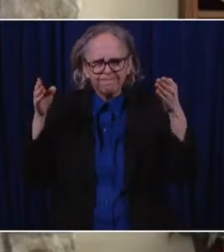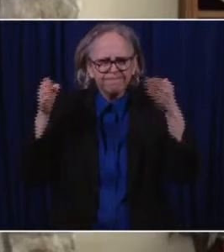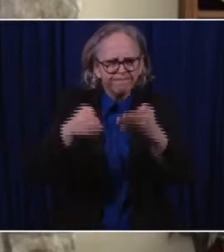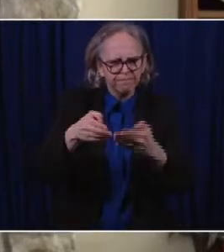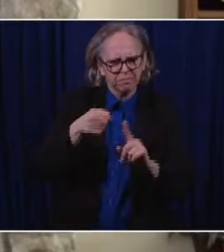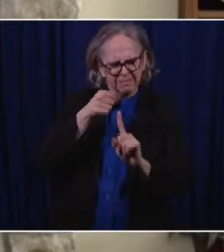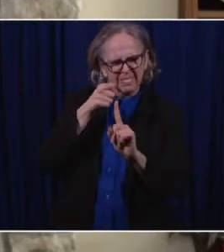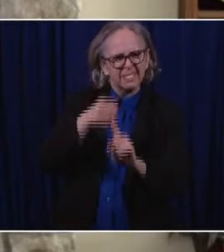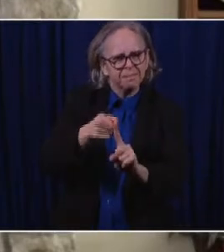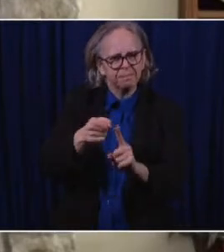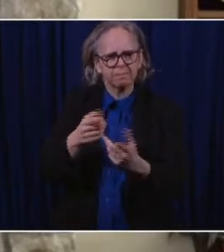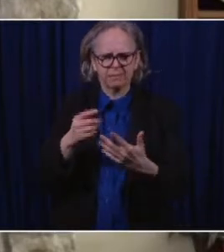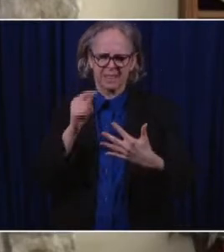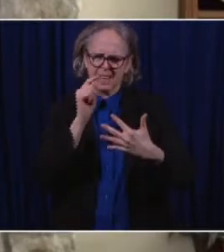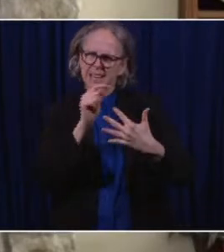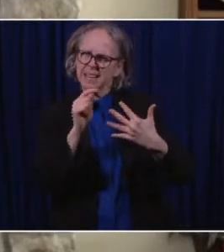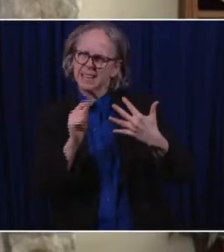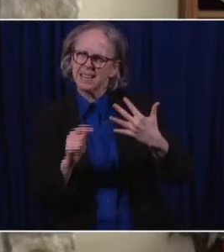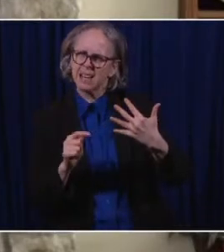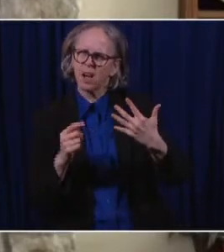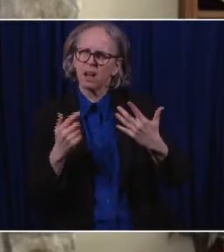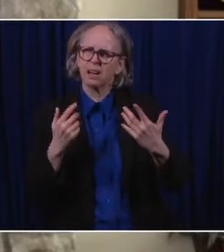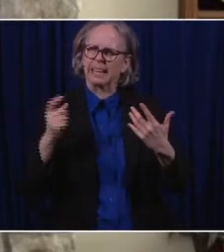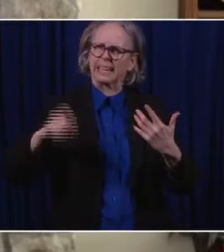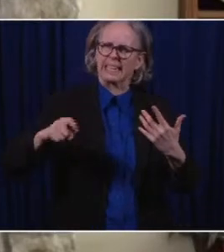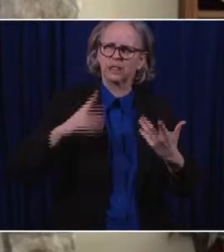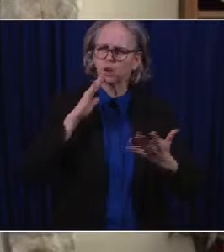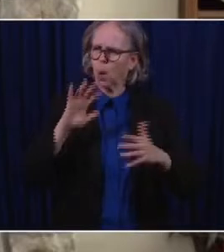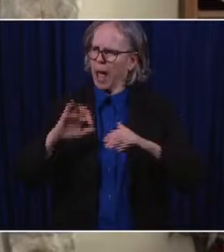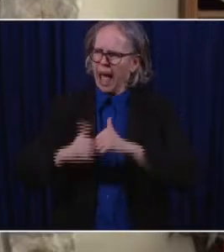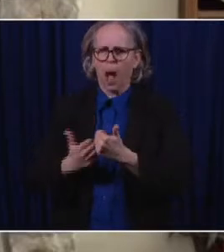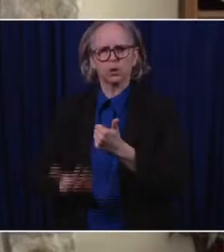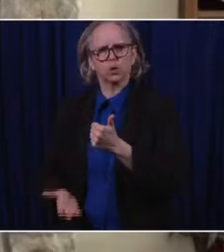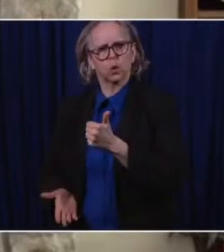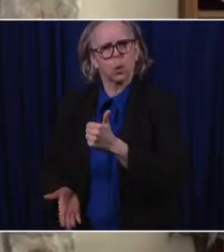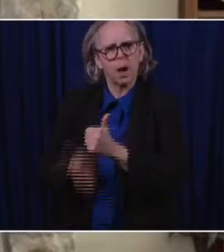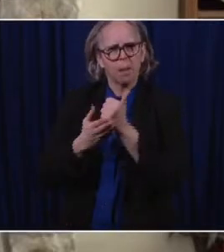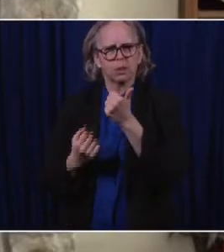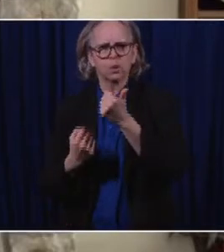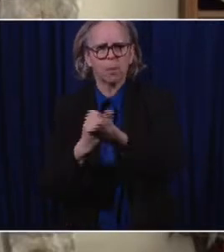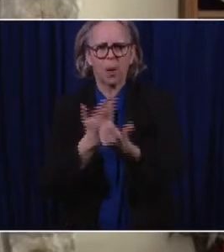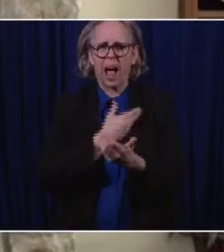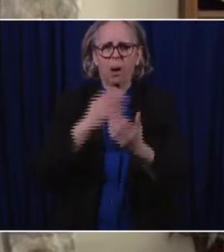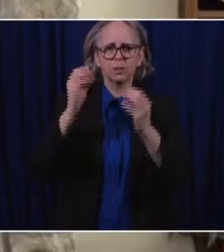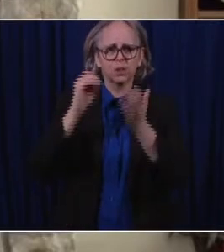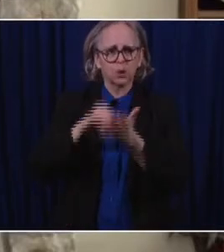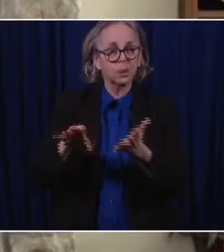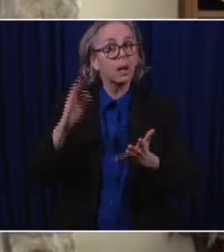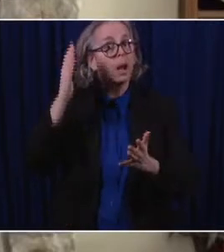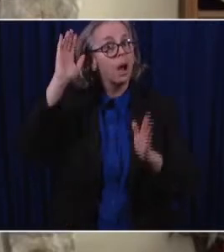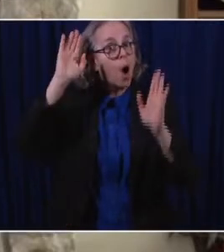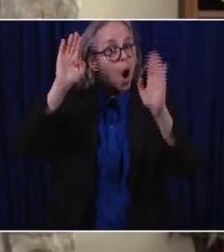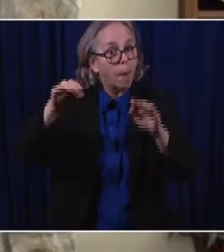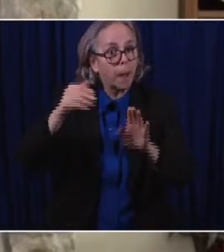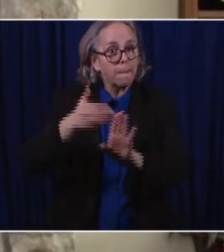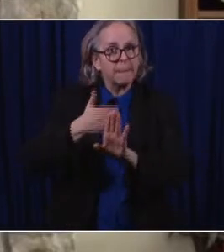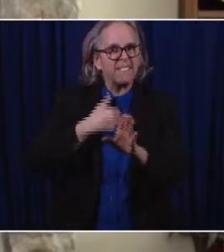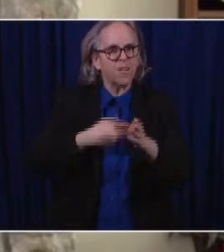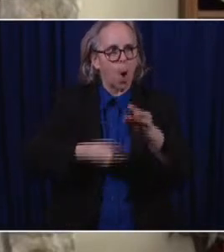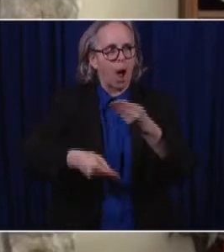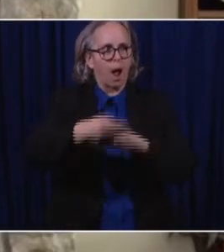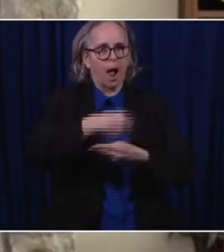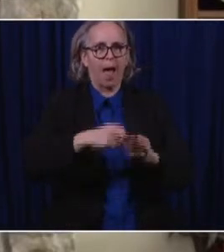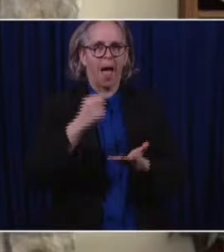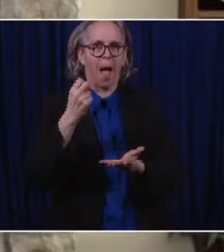things, obviously, before the actual budget itself will be adopted in the latter part of